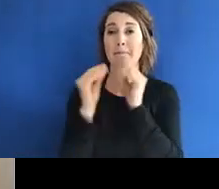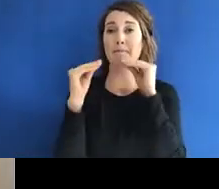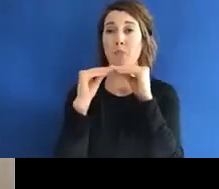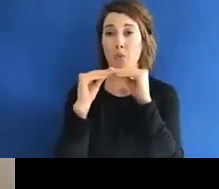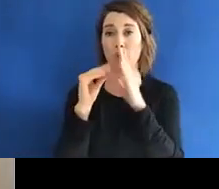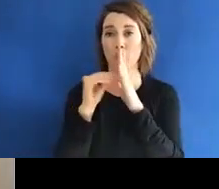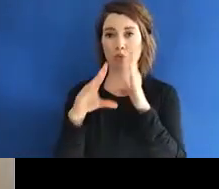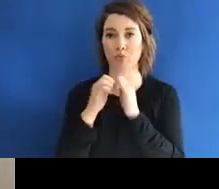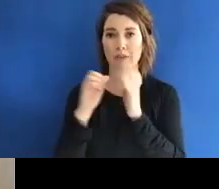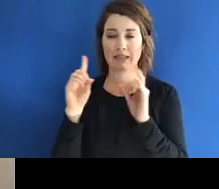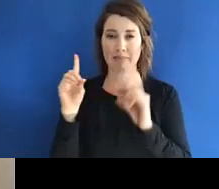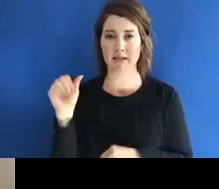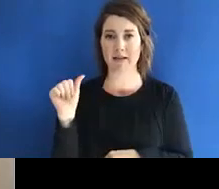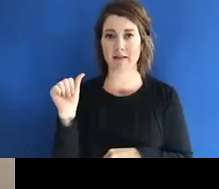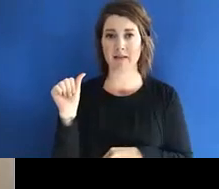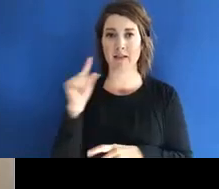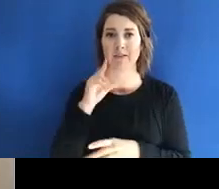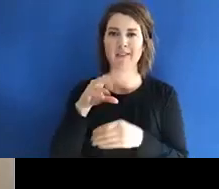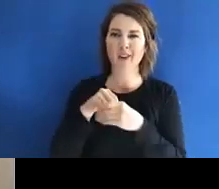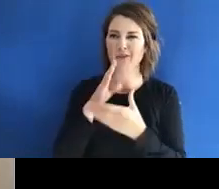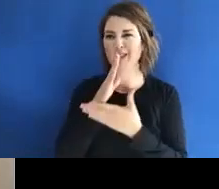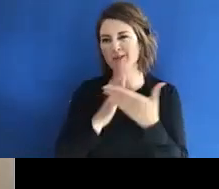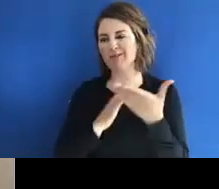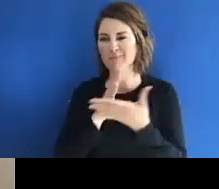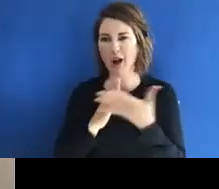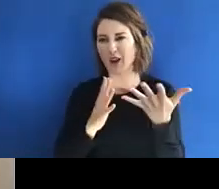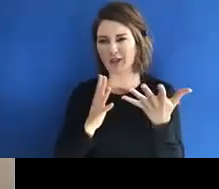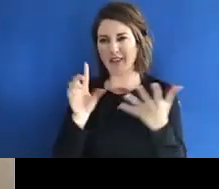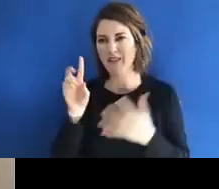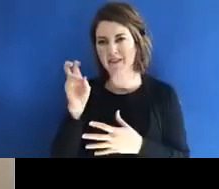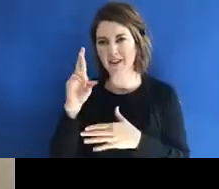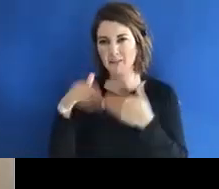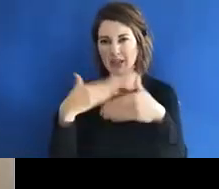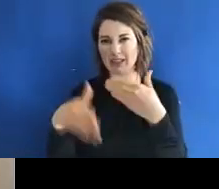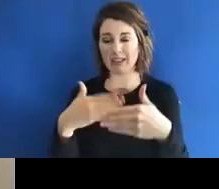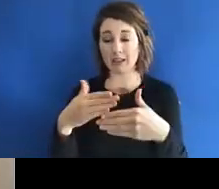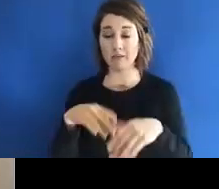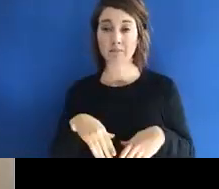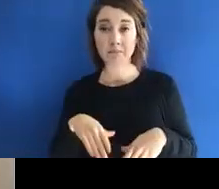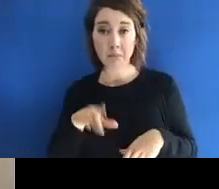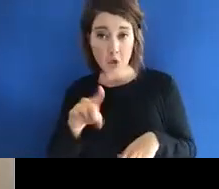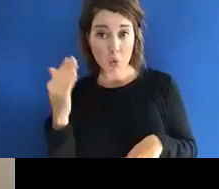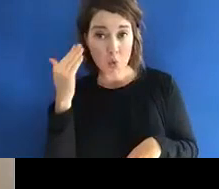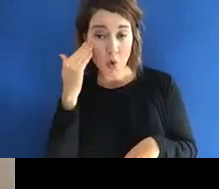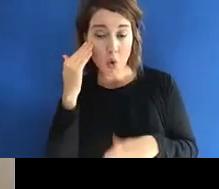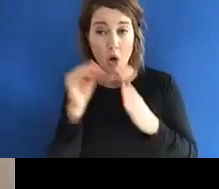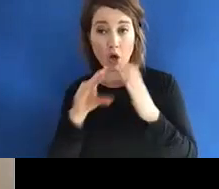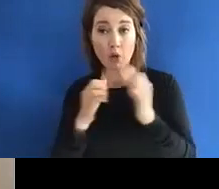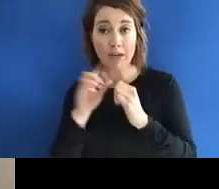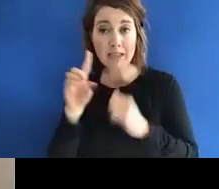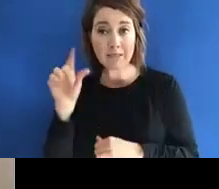part in some phase of the VR process. As you know, a student with a disability does not have to